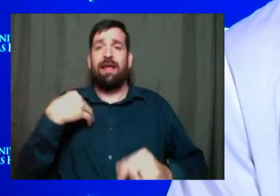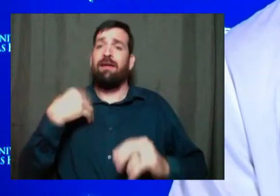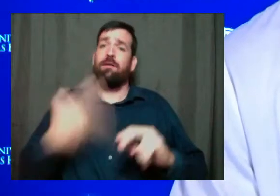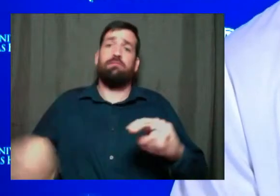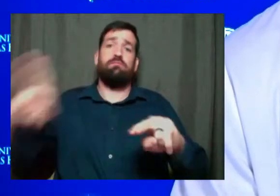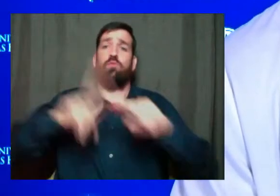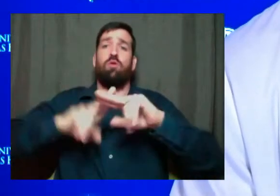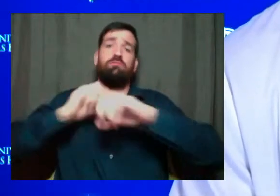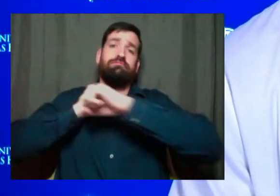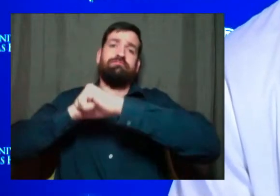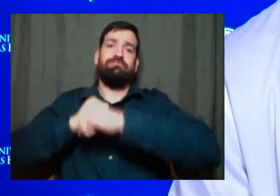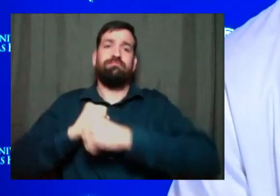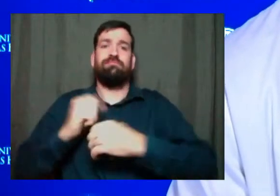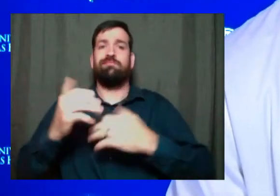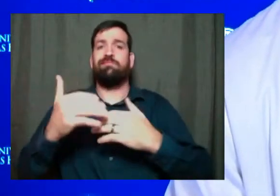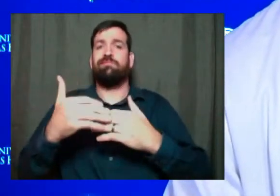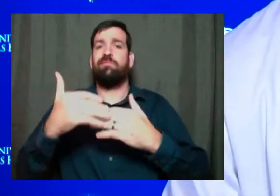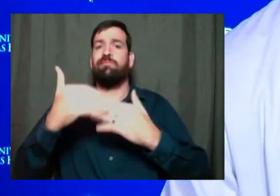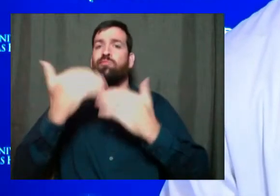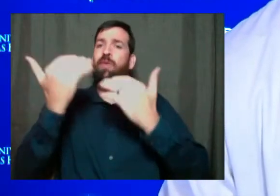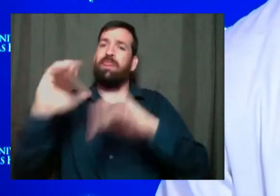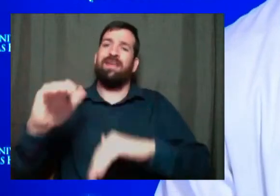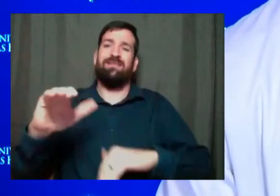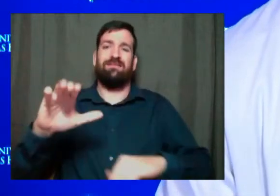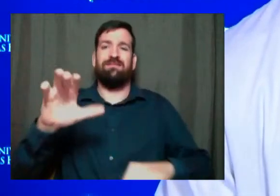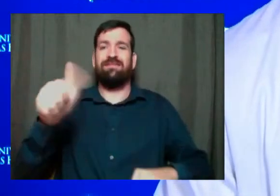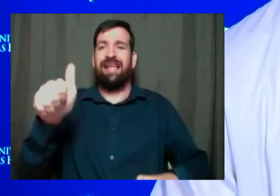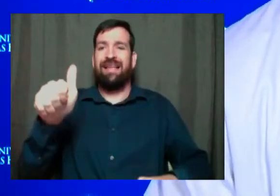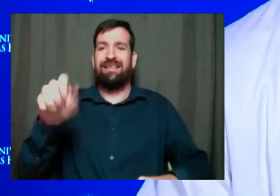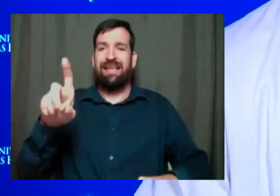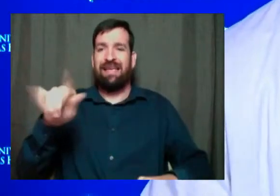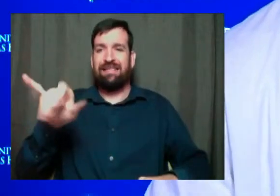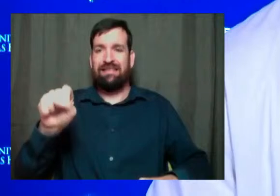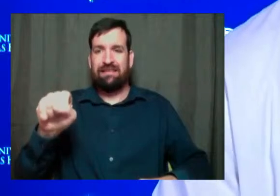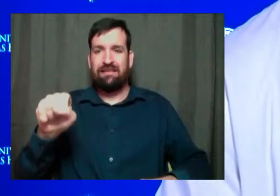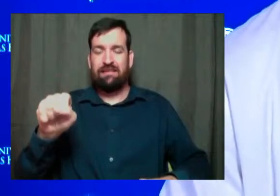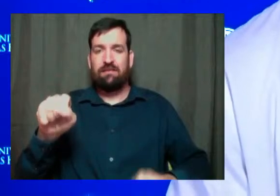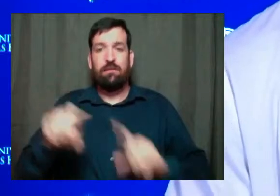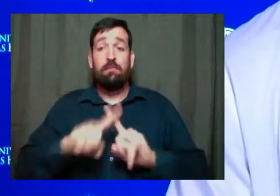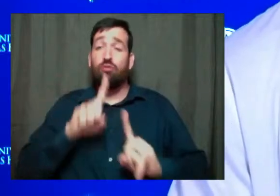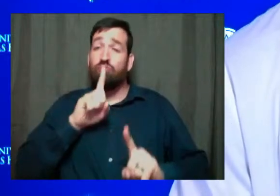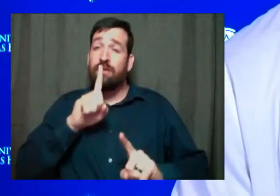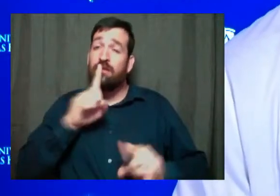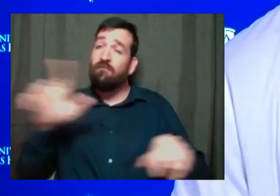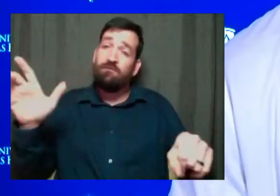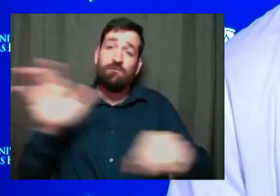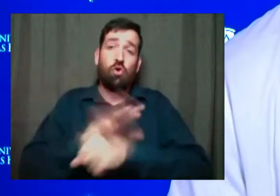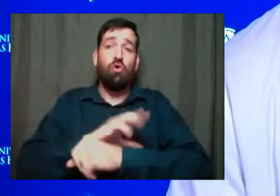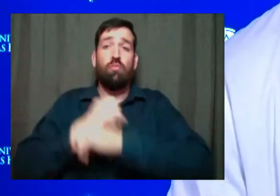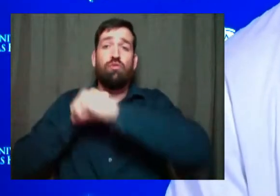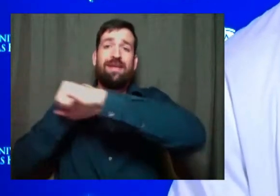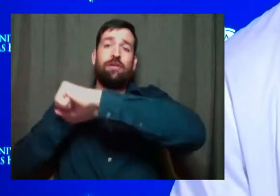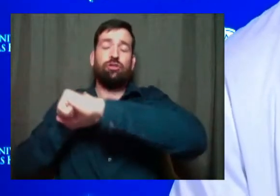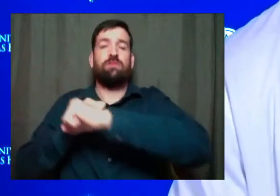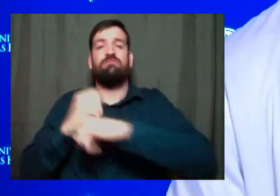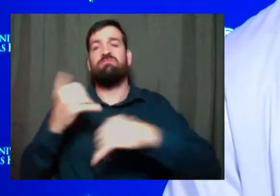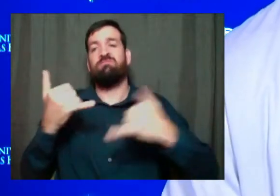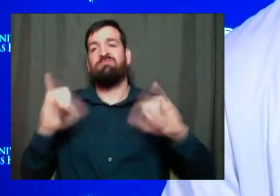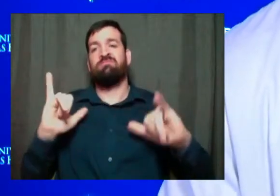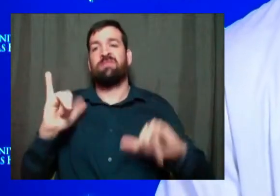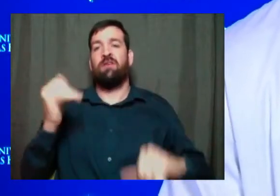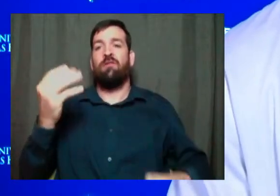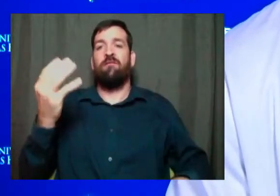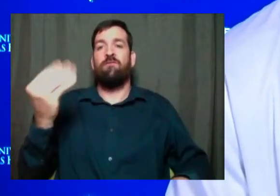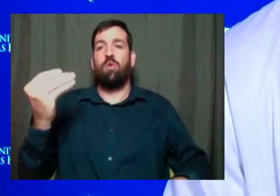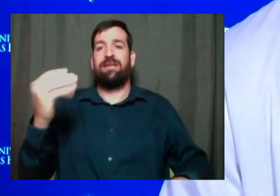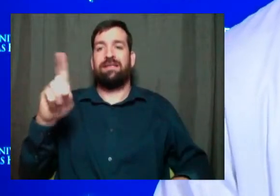probably within the 10 days or so. But really that full protection, we are still going to say it's at that 14-day mark. But